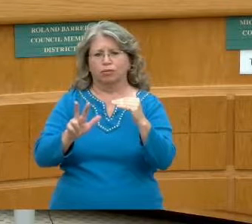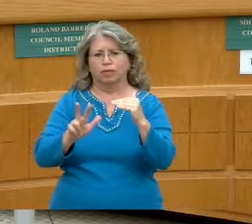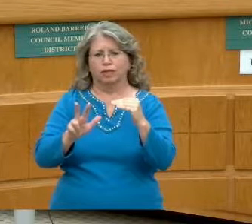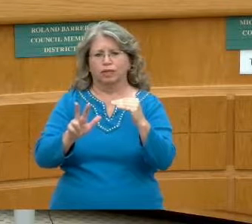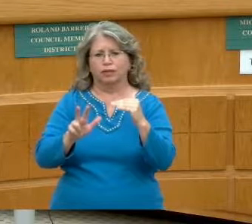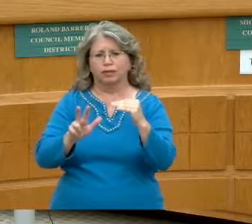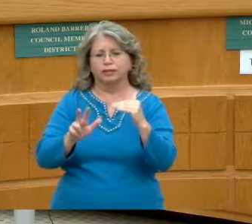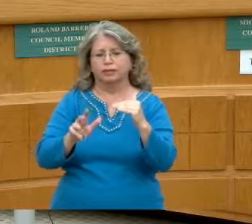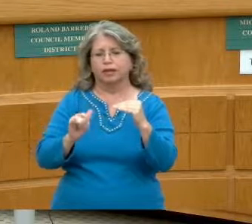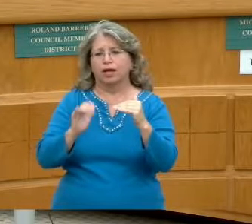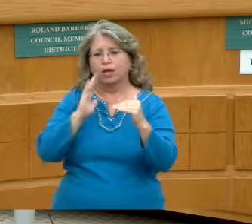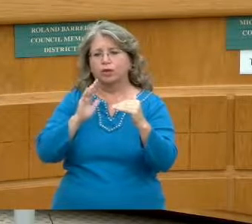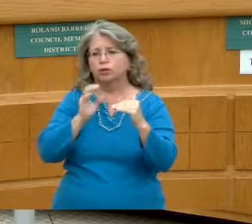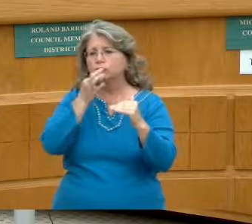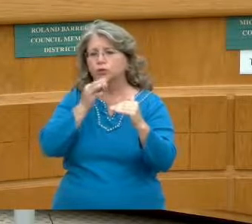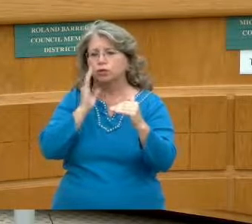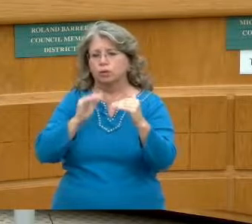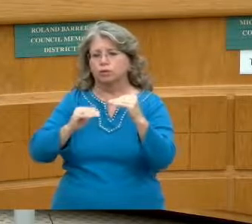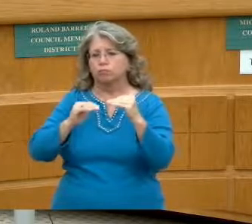3, which is a good thing.